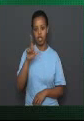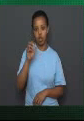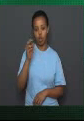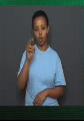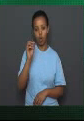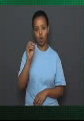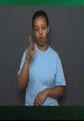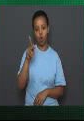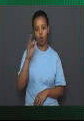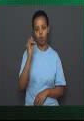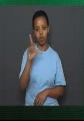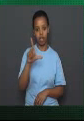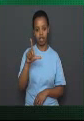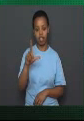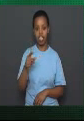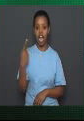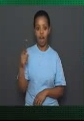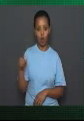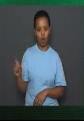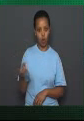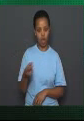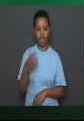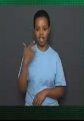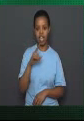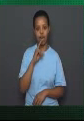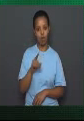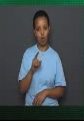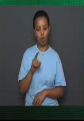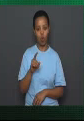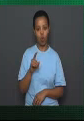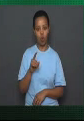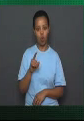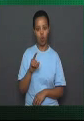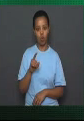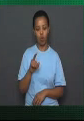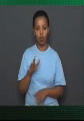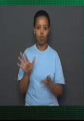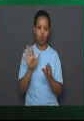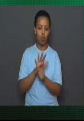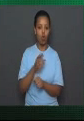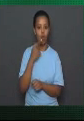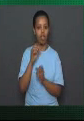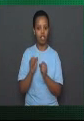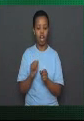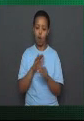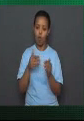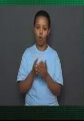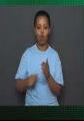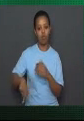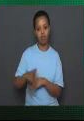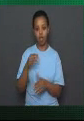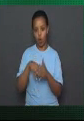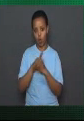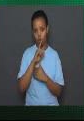Chlorophyll is the green pigment found in almost all plants. It is